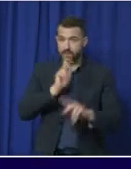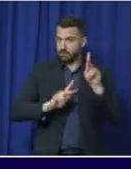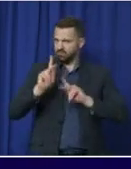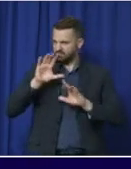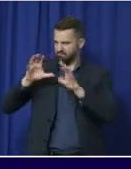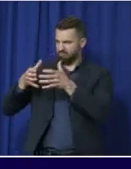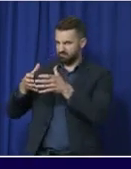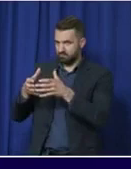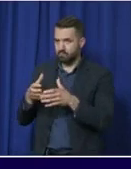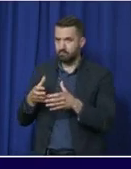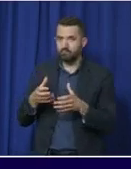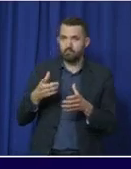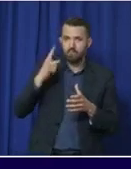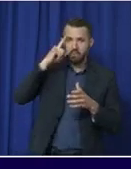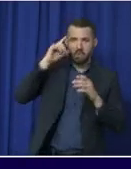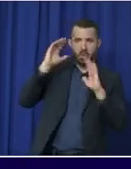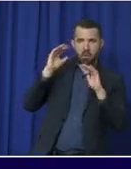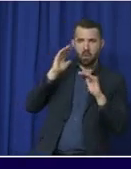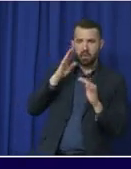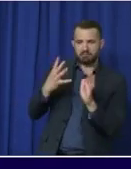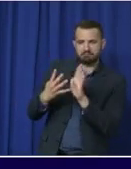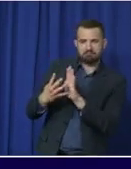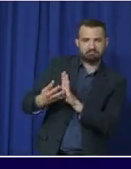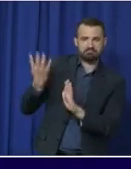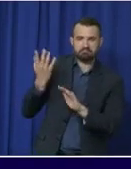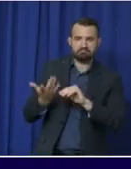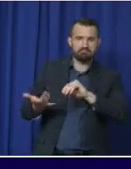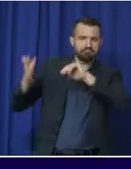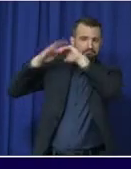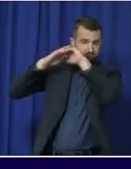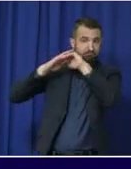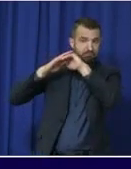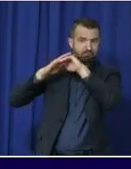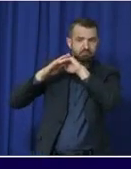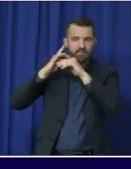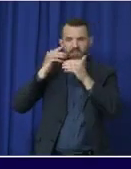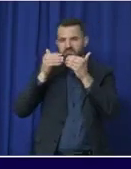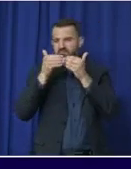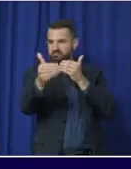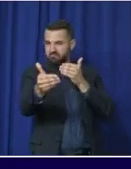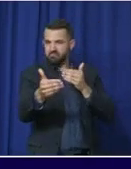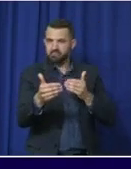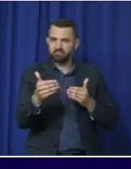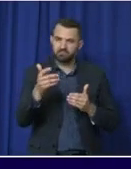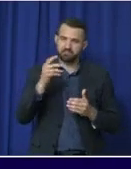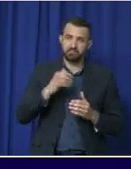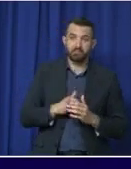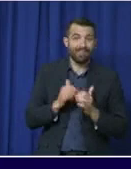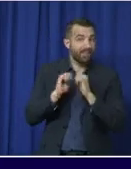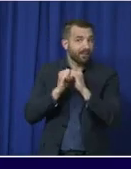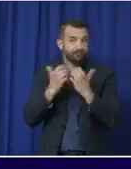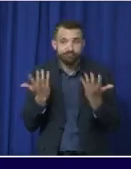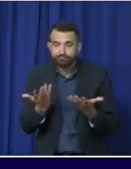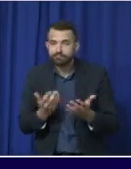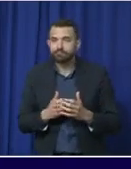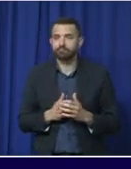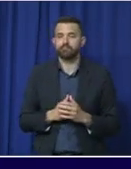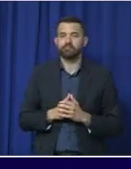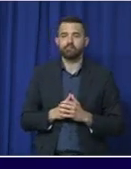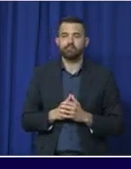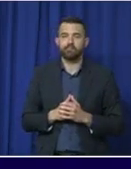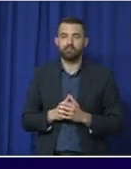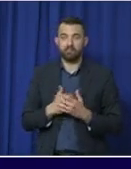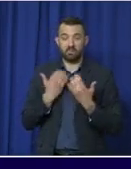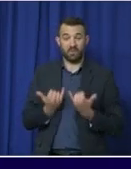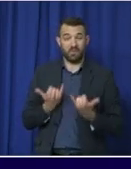than quadruple this team as needed through the following steps. First, immediately we are enlisting the